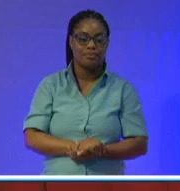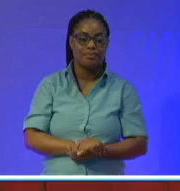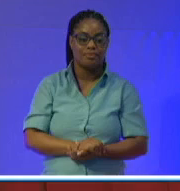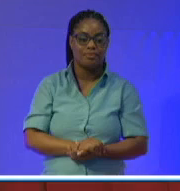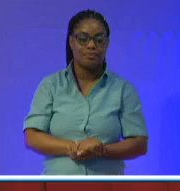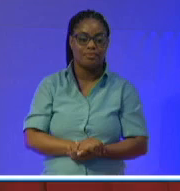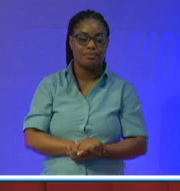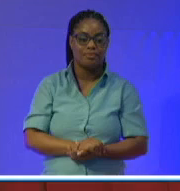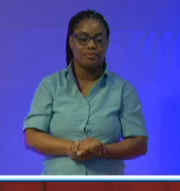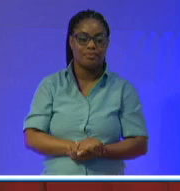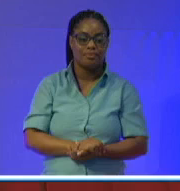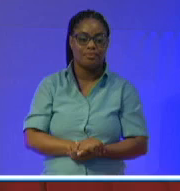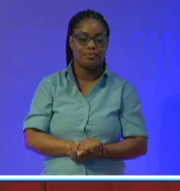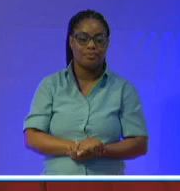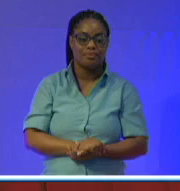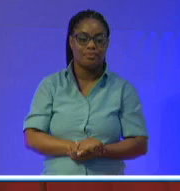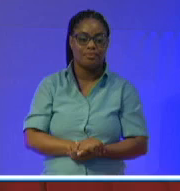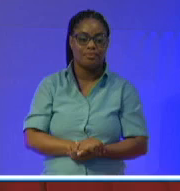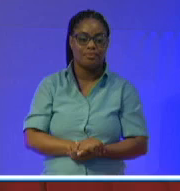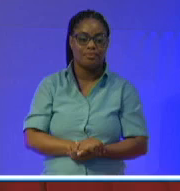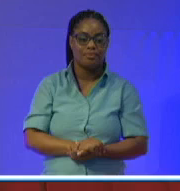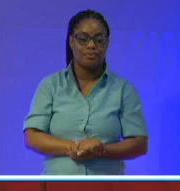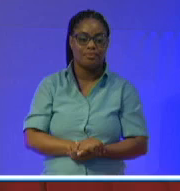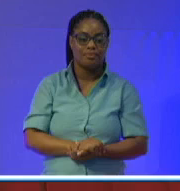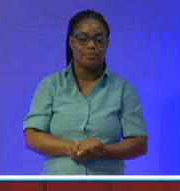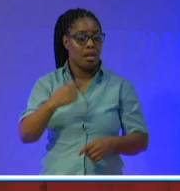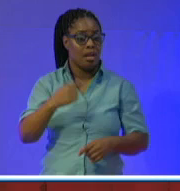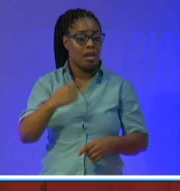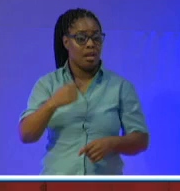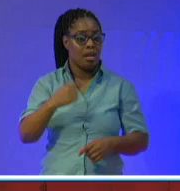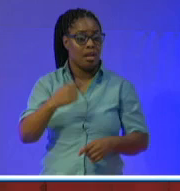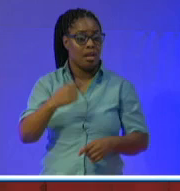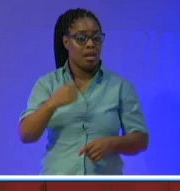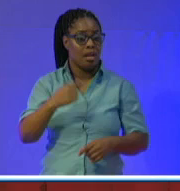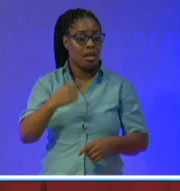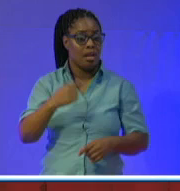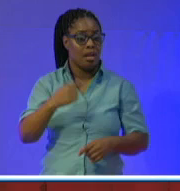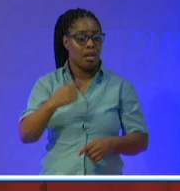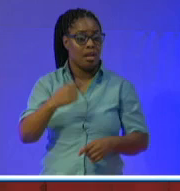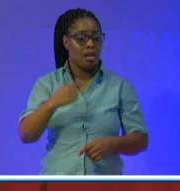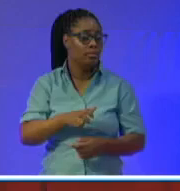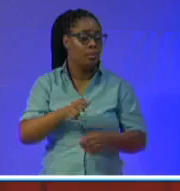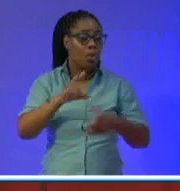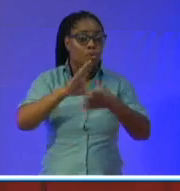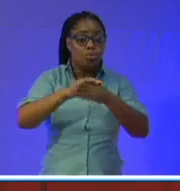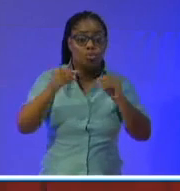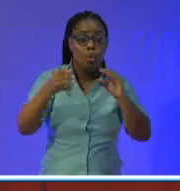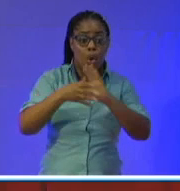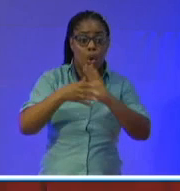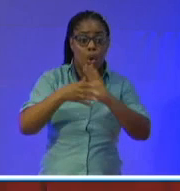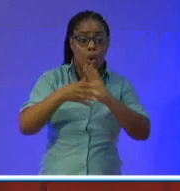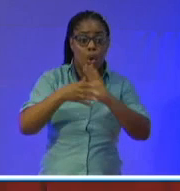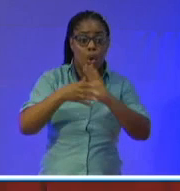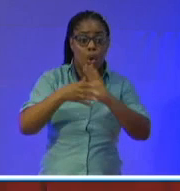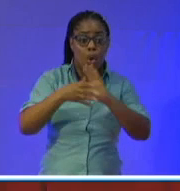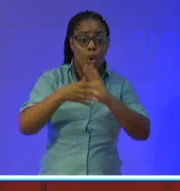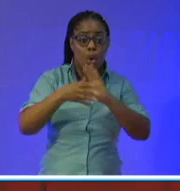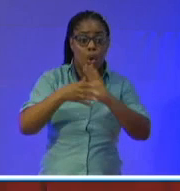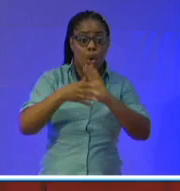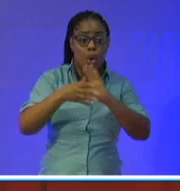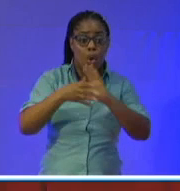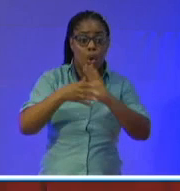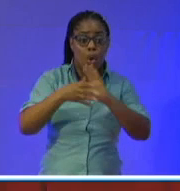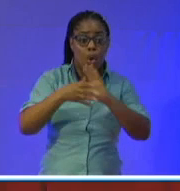reports that people have been presenting two vaccine cards at safe zones with different brands